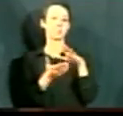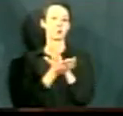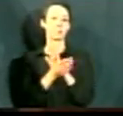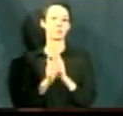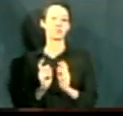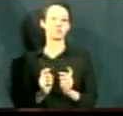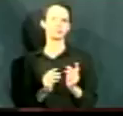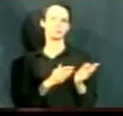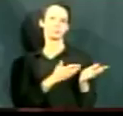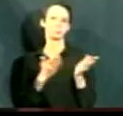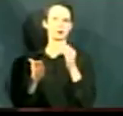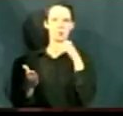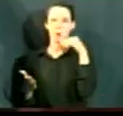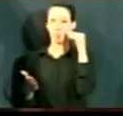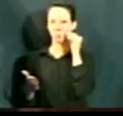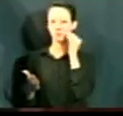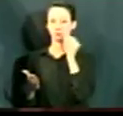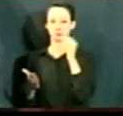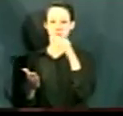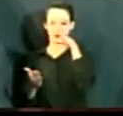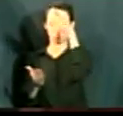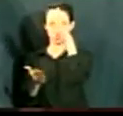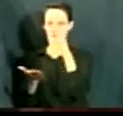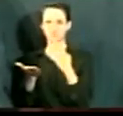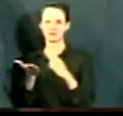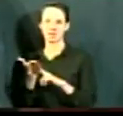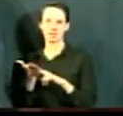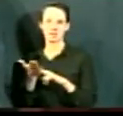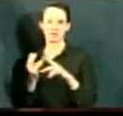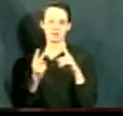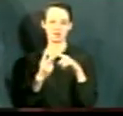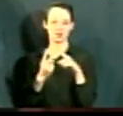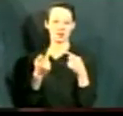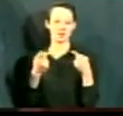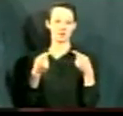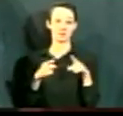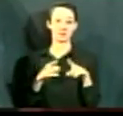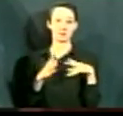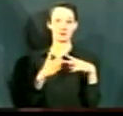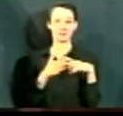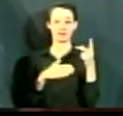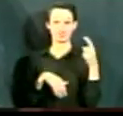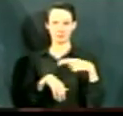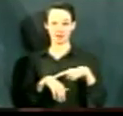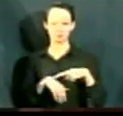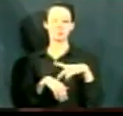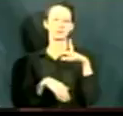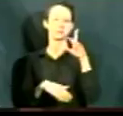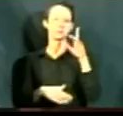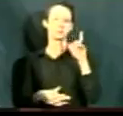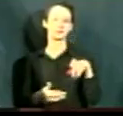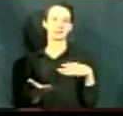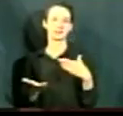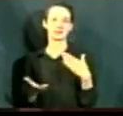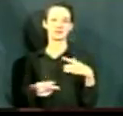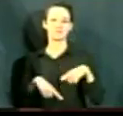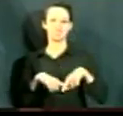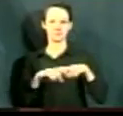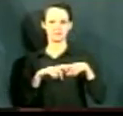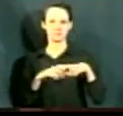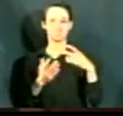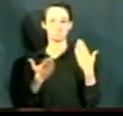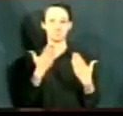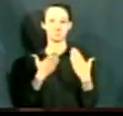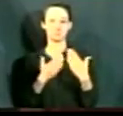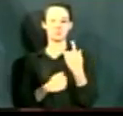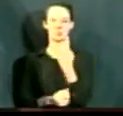And if it happens again, you might have to get suspended. Well, I had one student that had to have